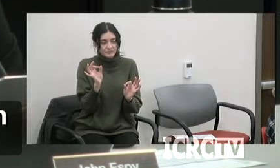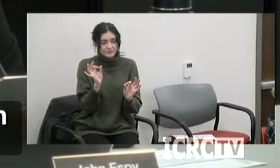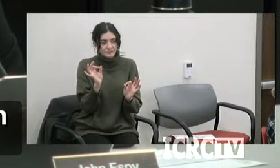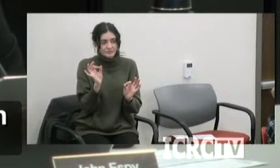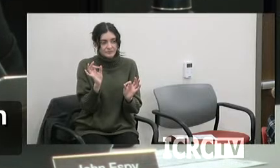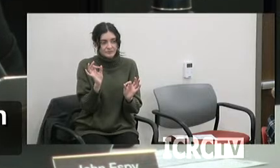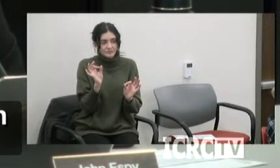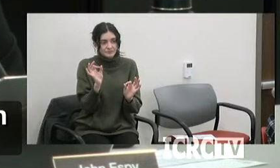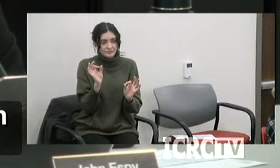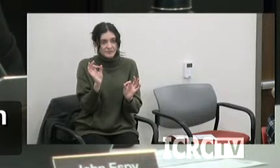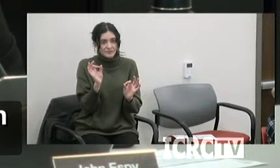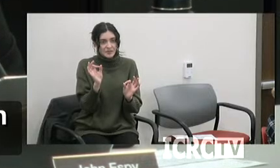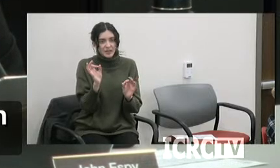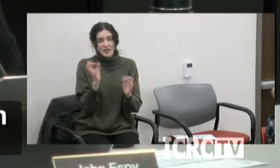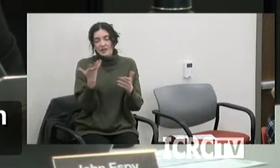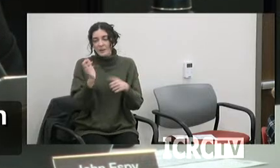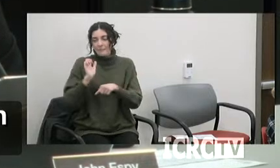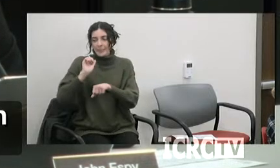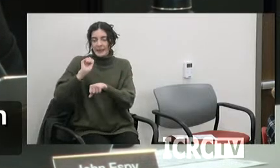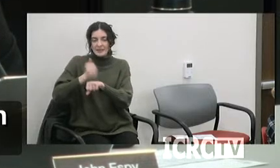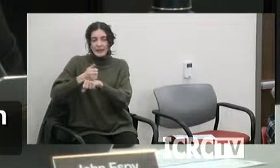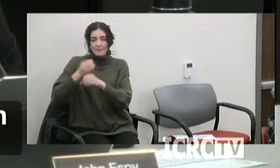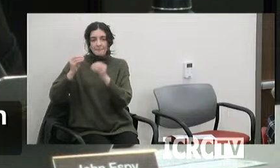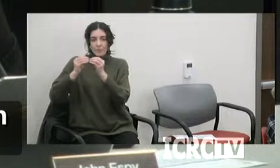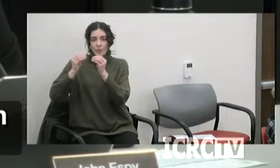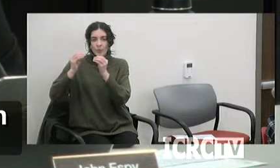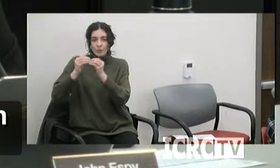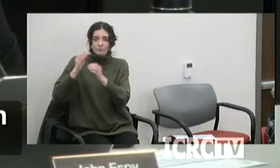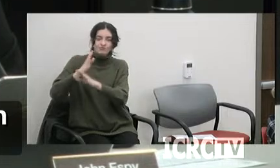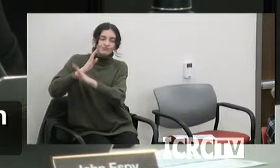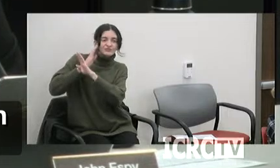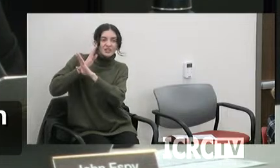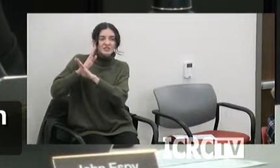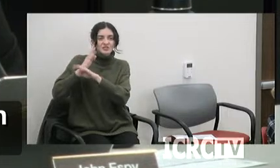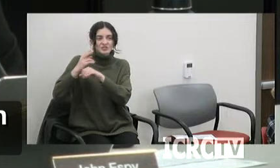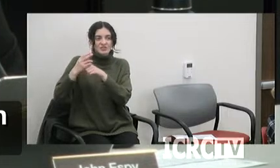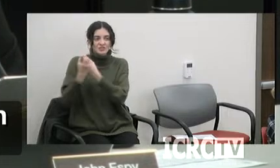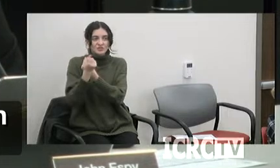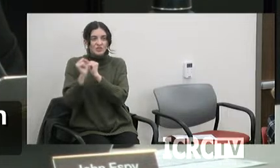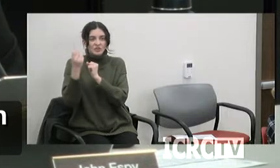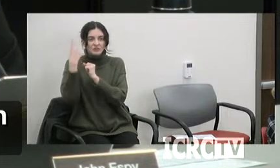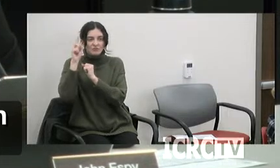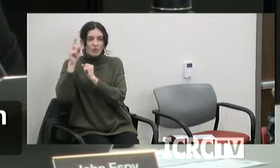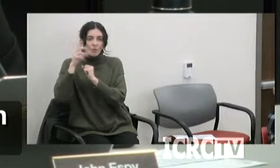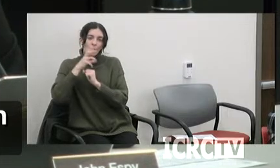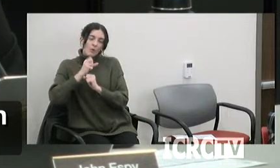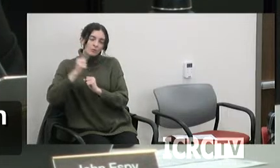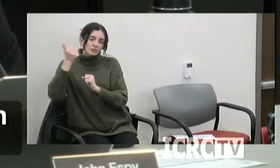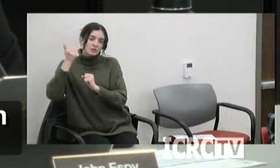aging population based off of their income, and it's based off of their